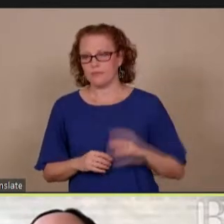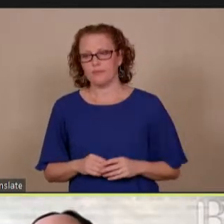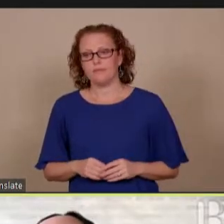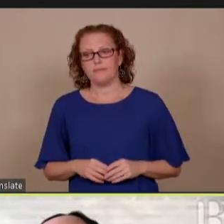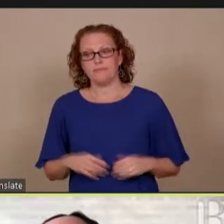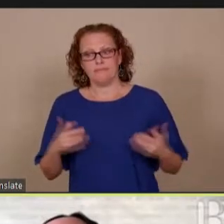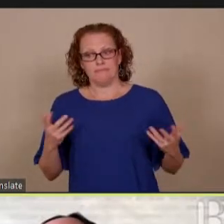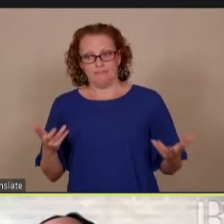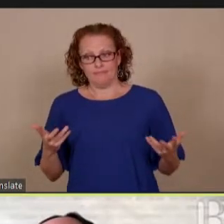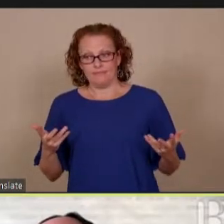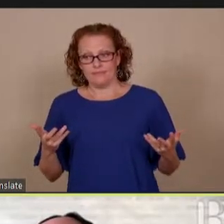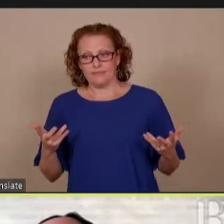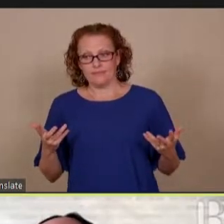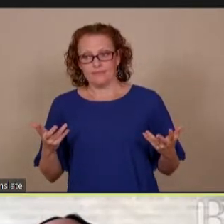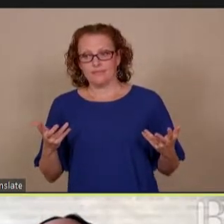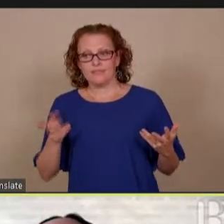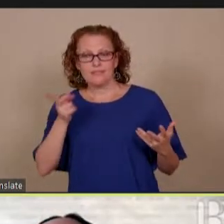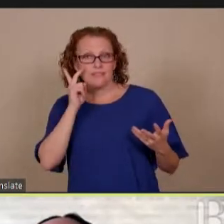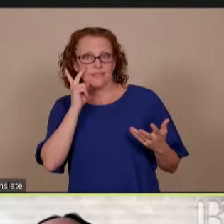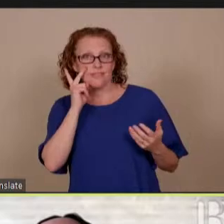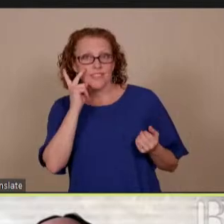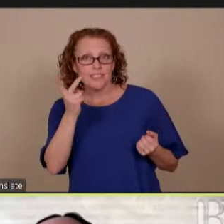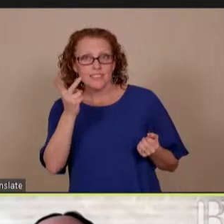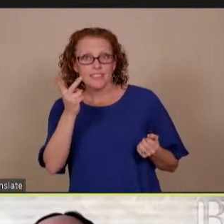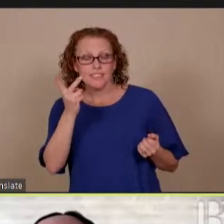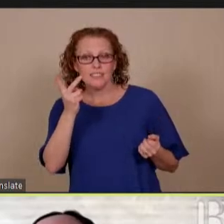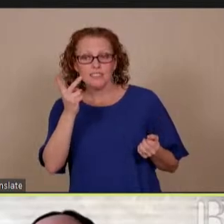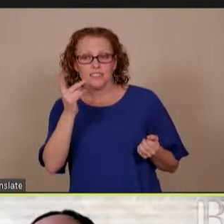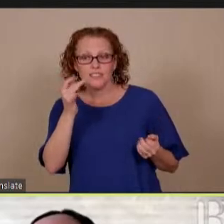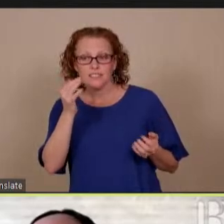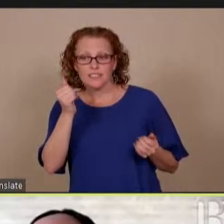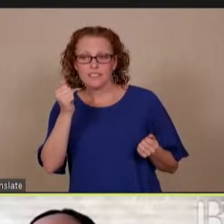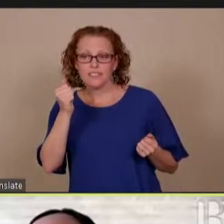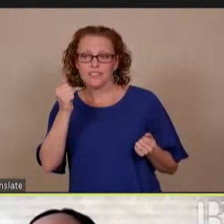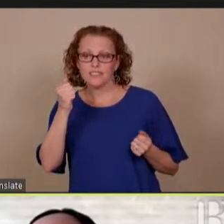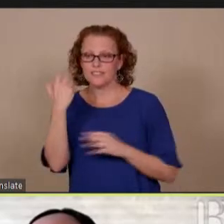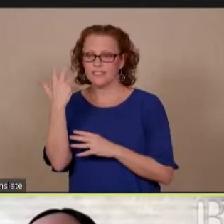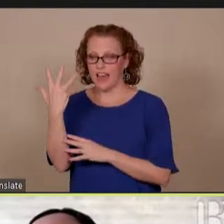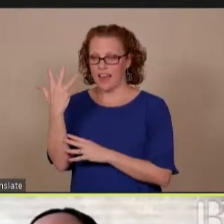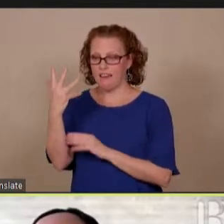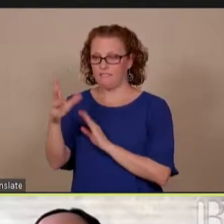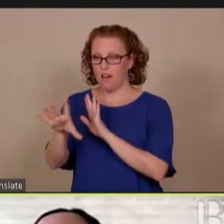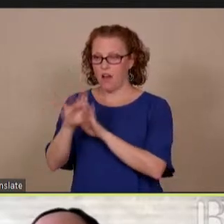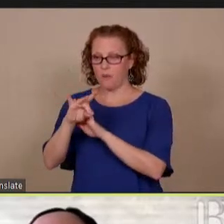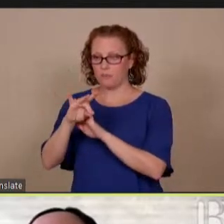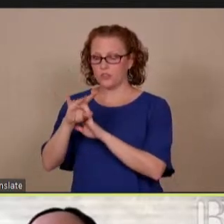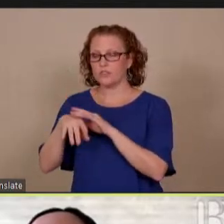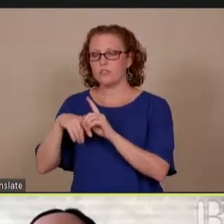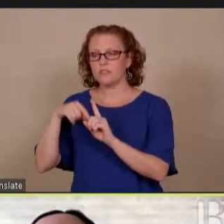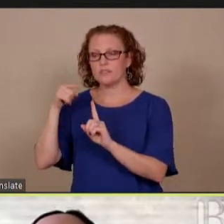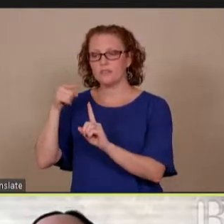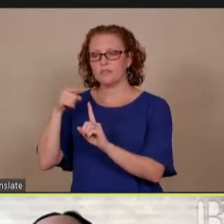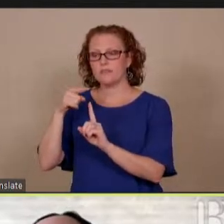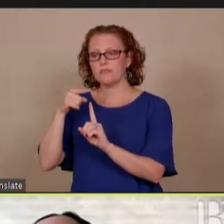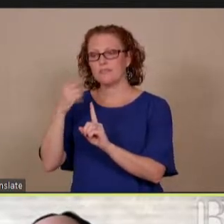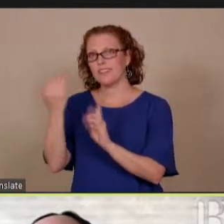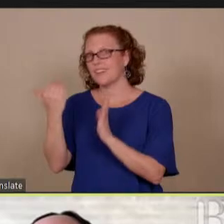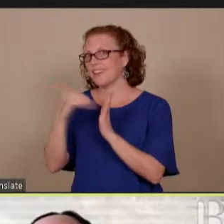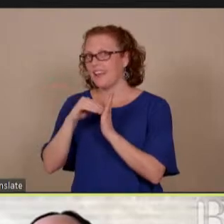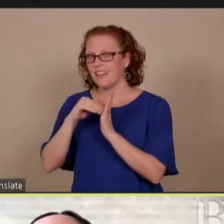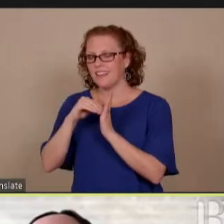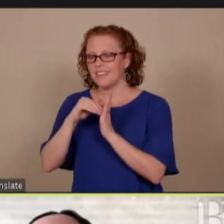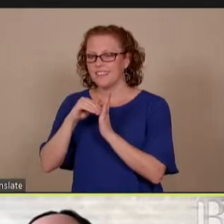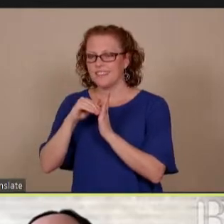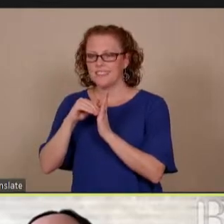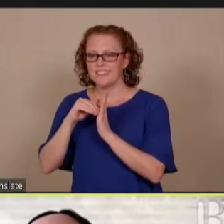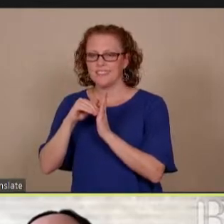Okay, and over here we have the map option 5 up, and you can see, again, this is